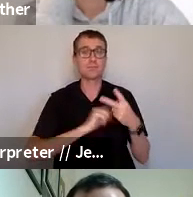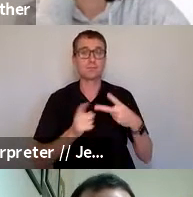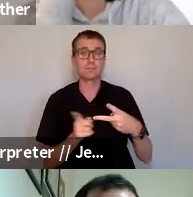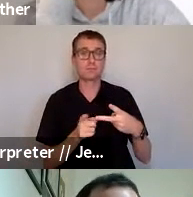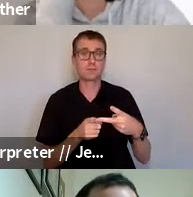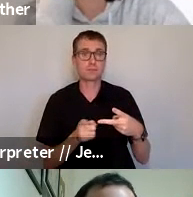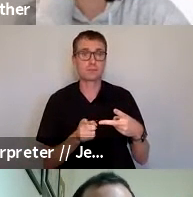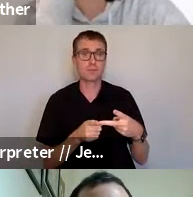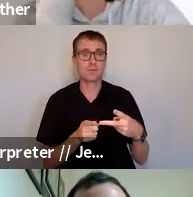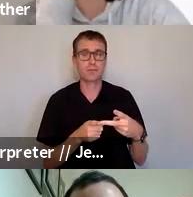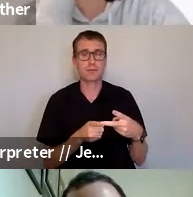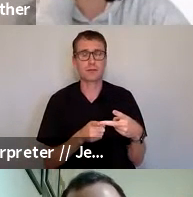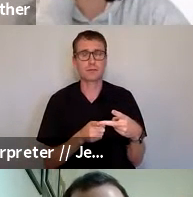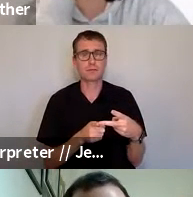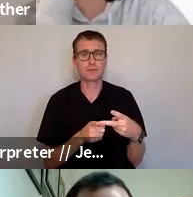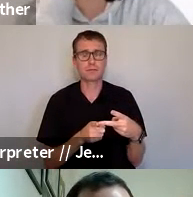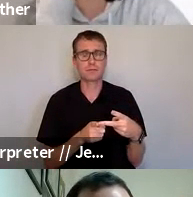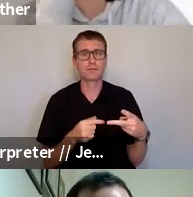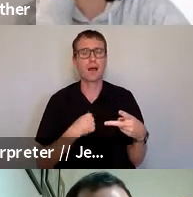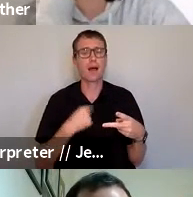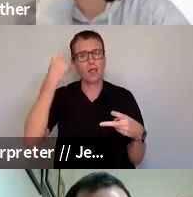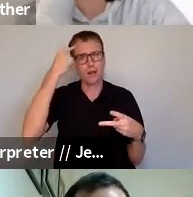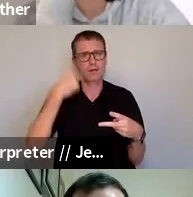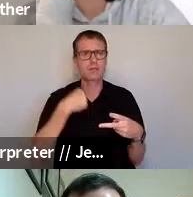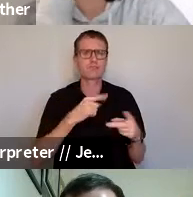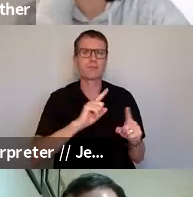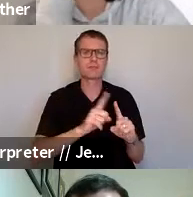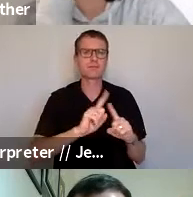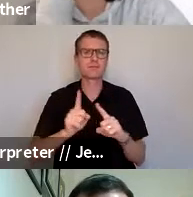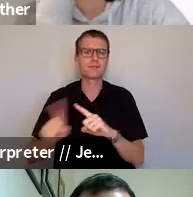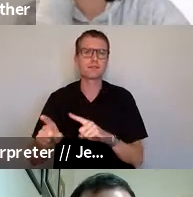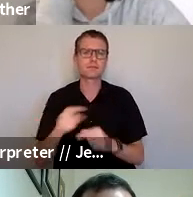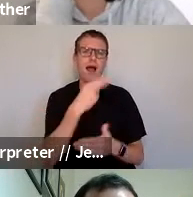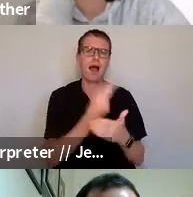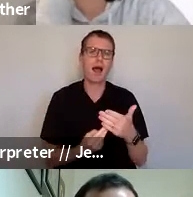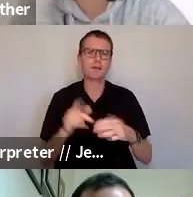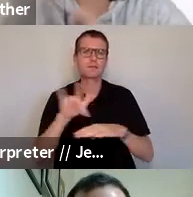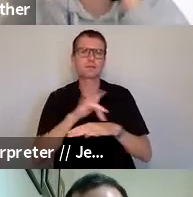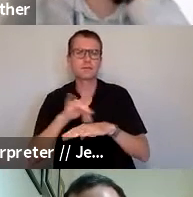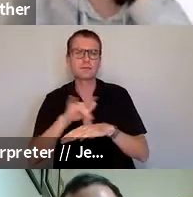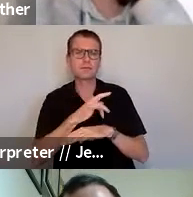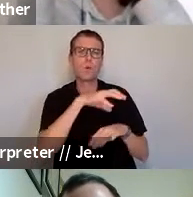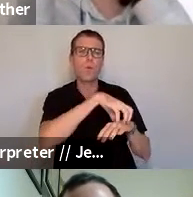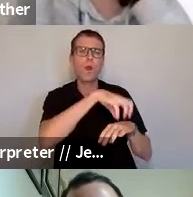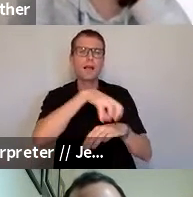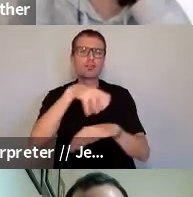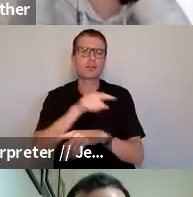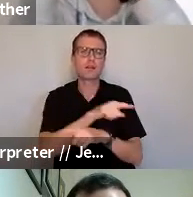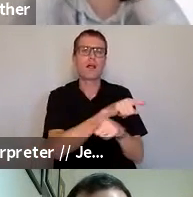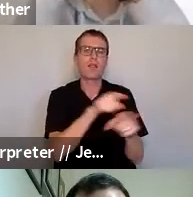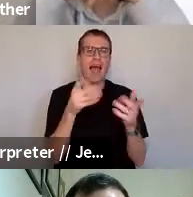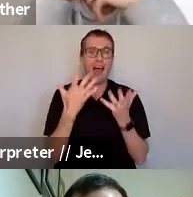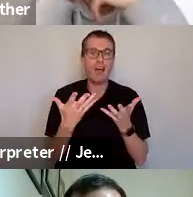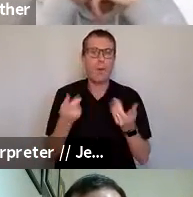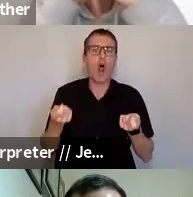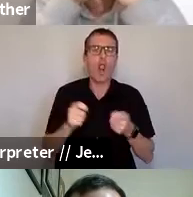ability or the time for arts organisations to sit back and reassess and kind of think, well, we're doing things differently now.